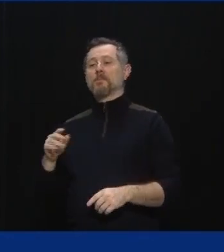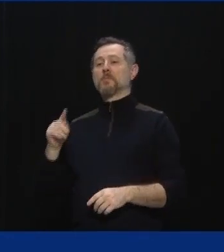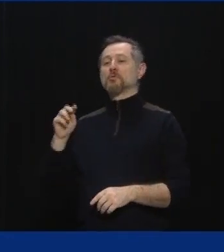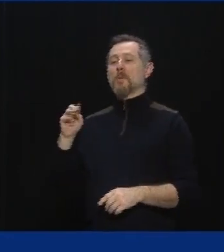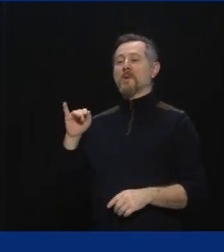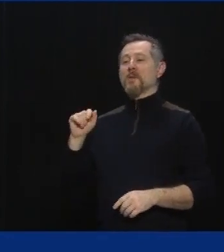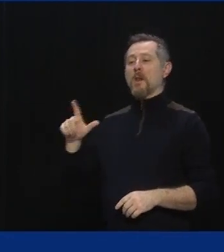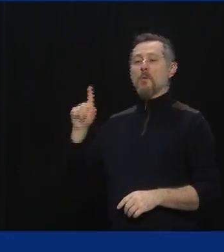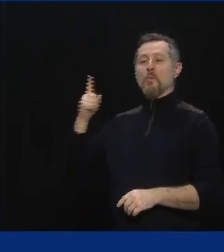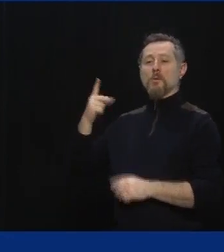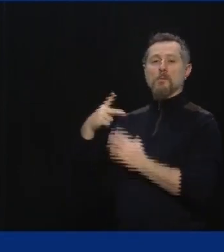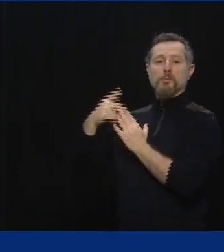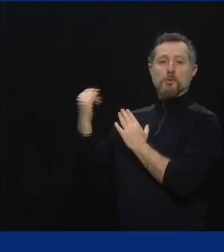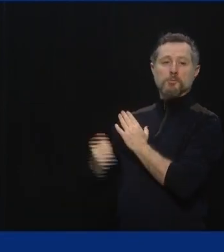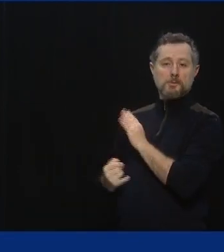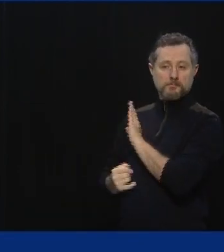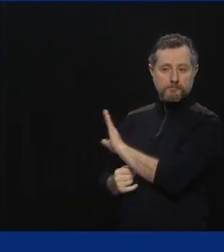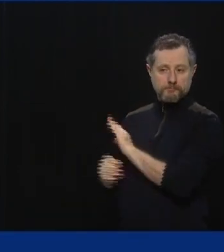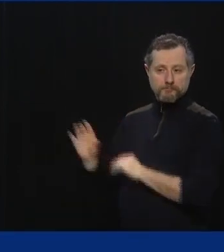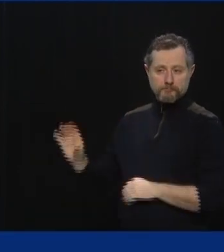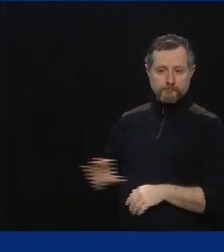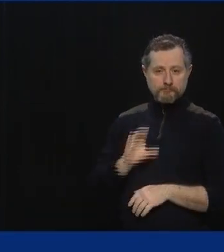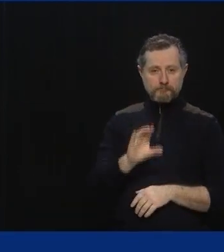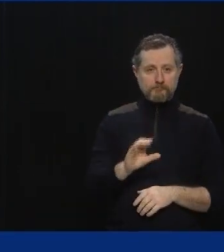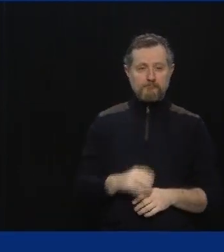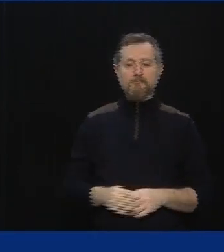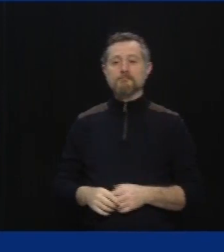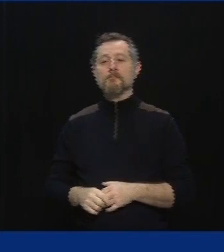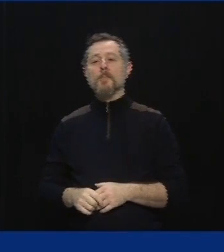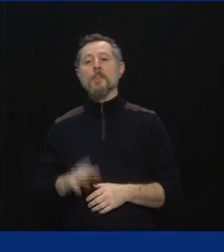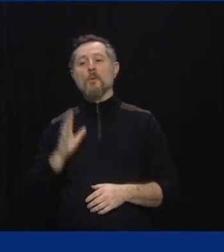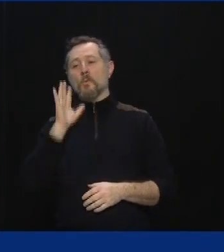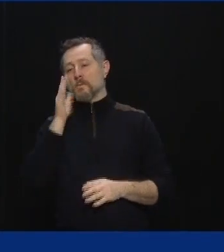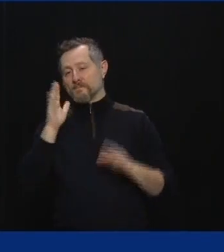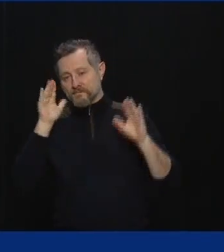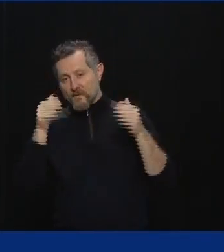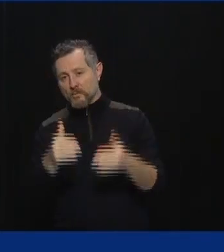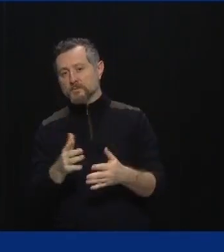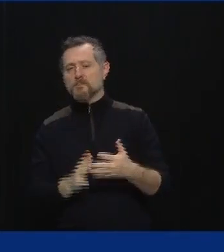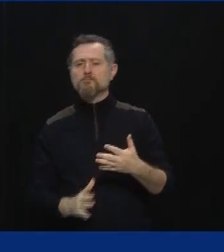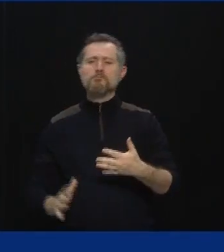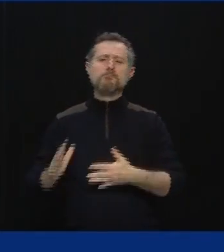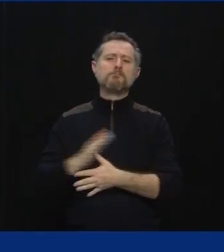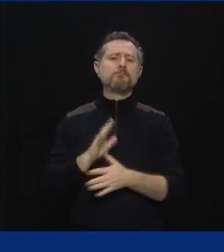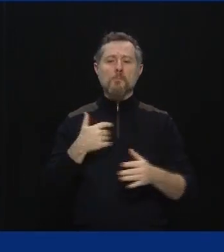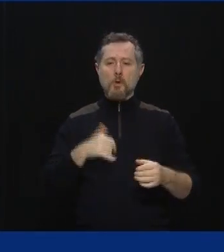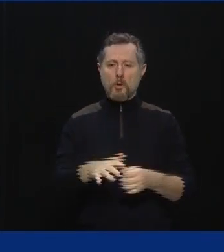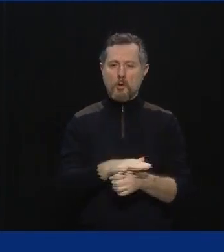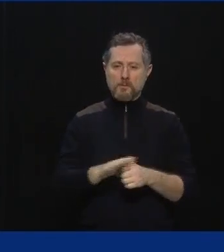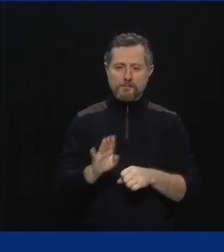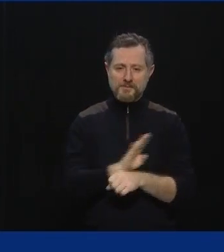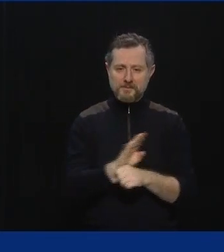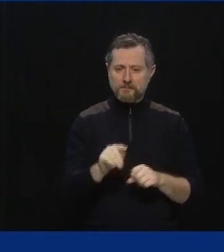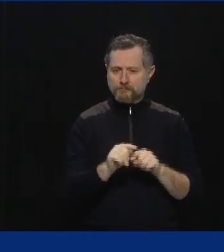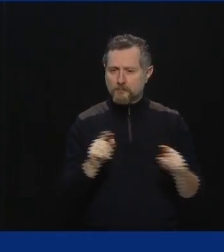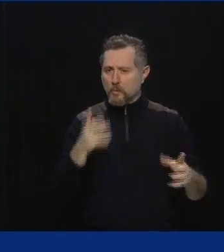project alone. We will be prioritizing opportunities for local business and job seekers.